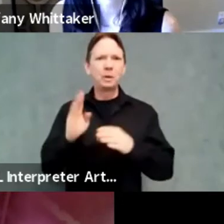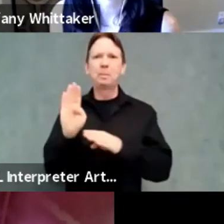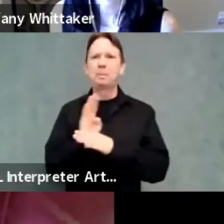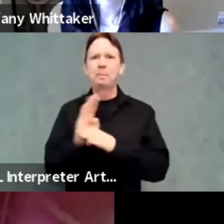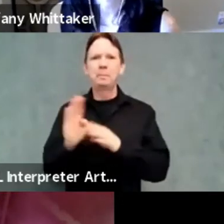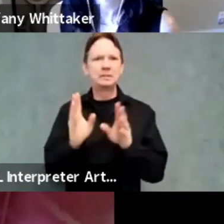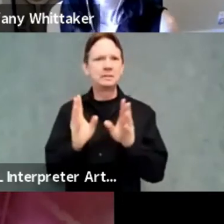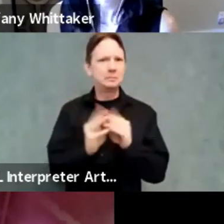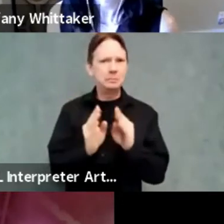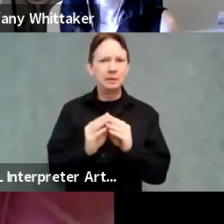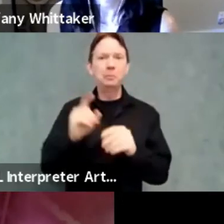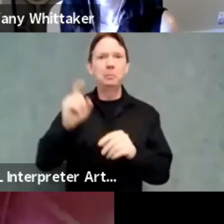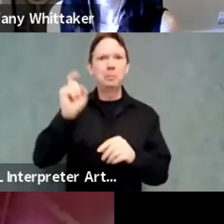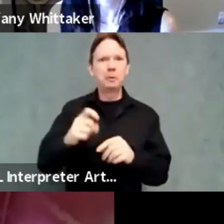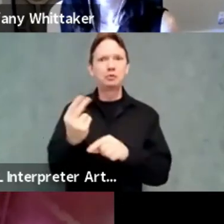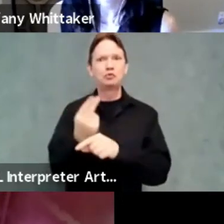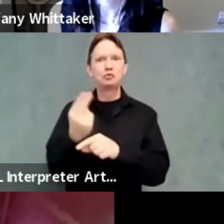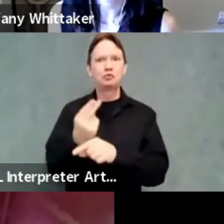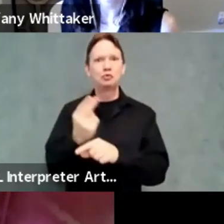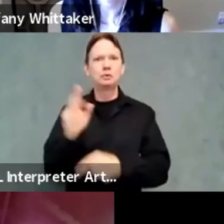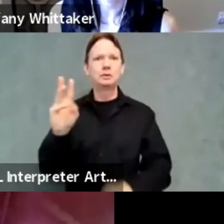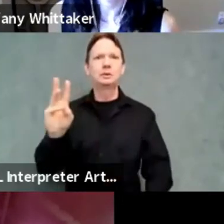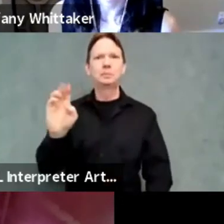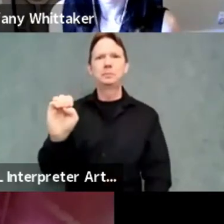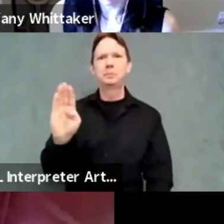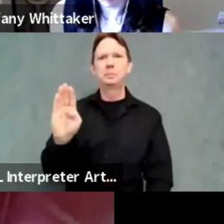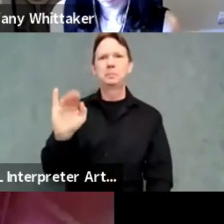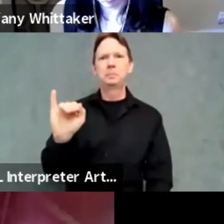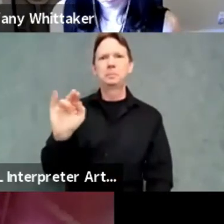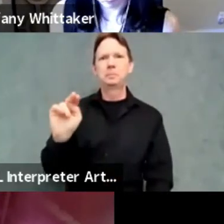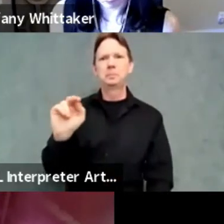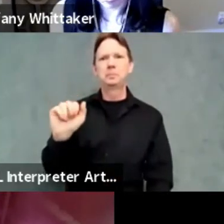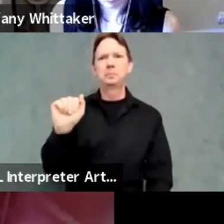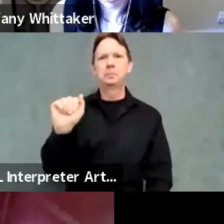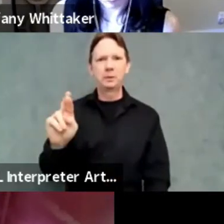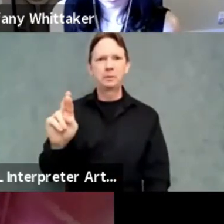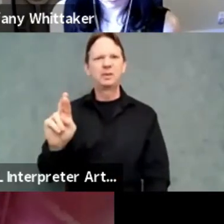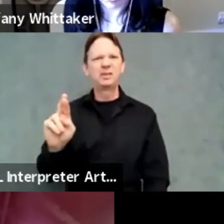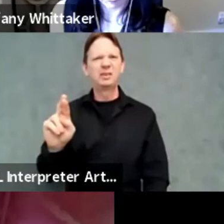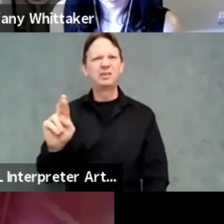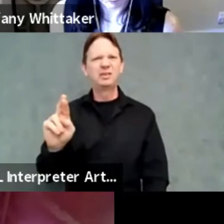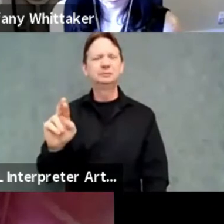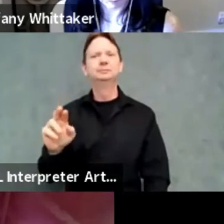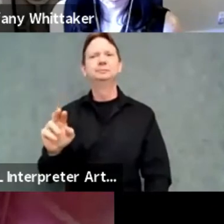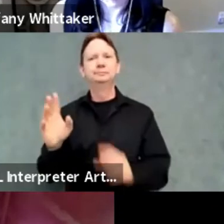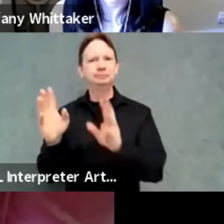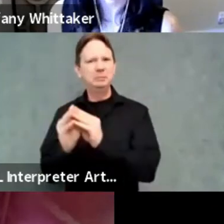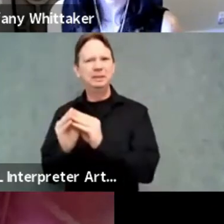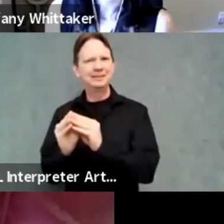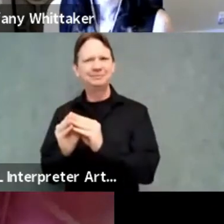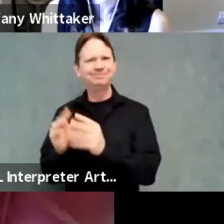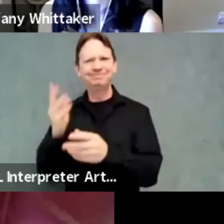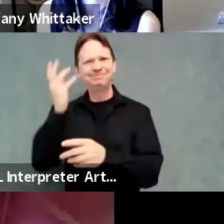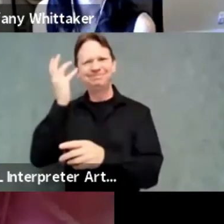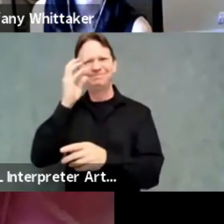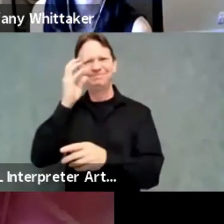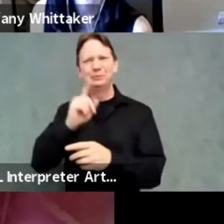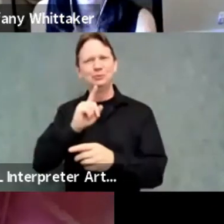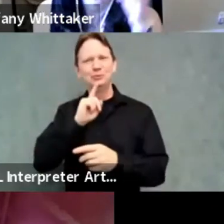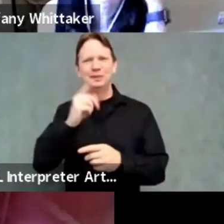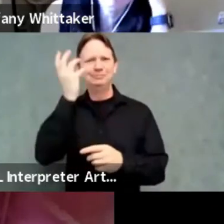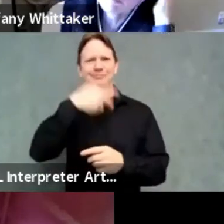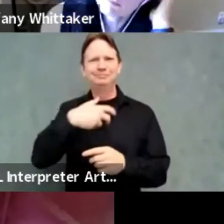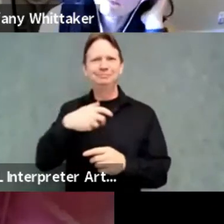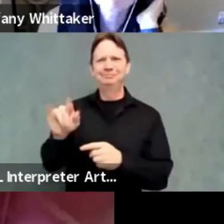intention was. So that unfortunately really limited the amount of interaction. And maybe I'll create a space within the annual meeting